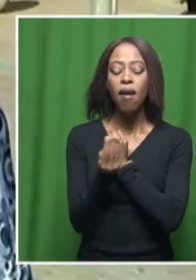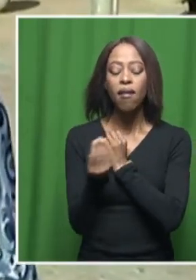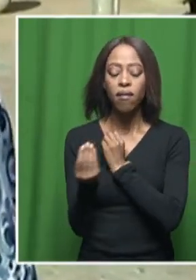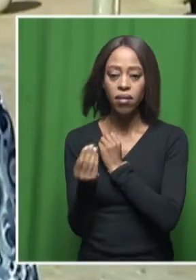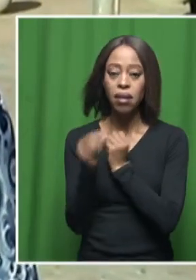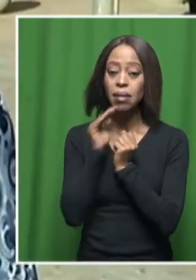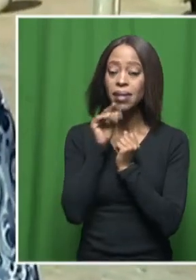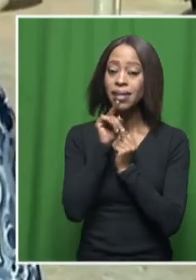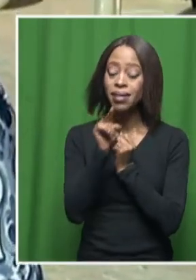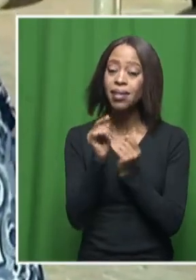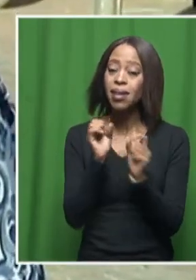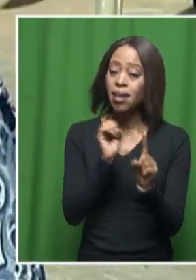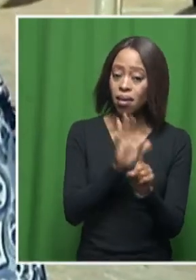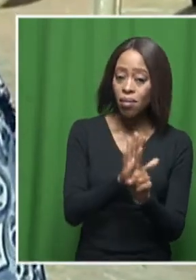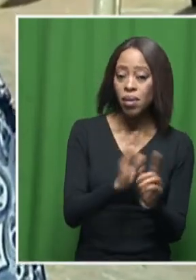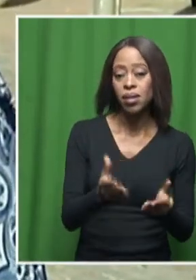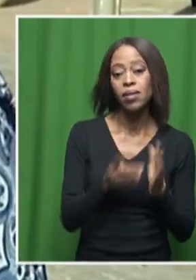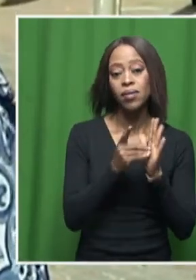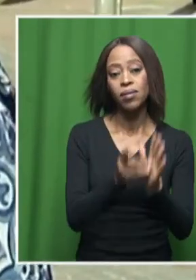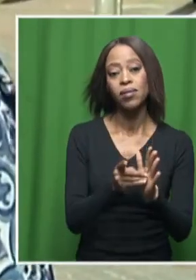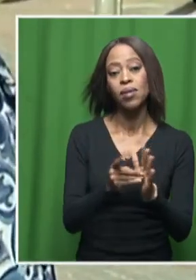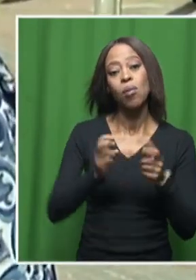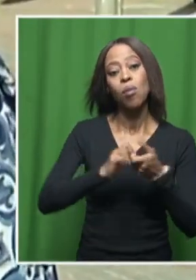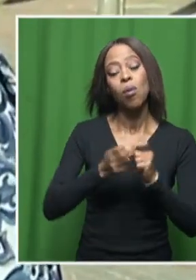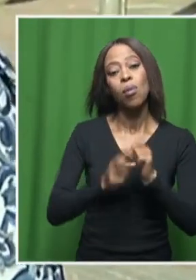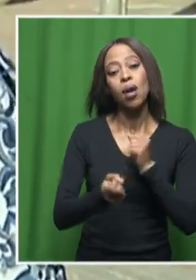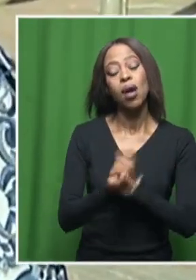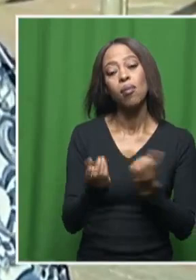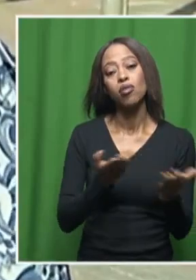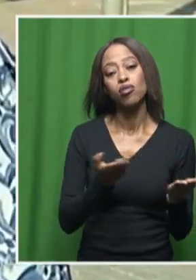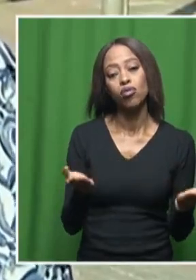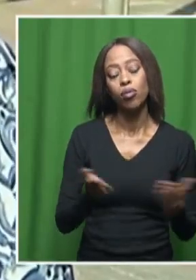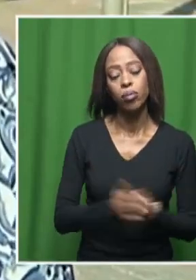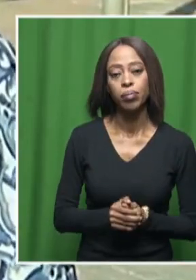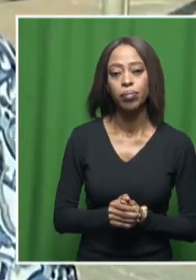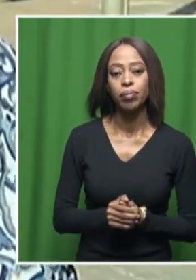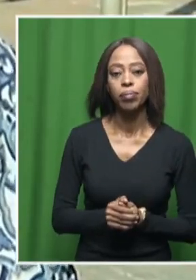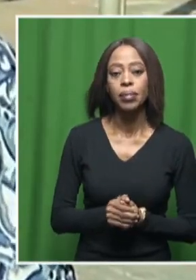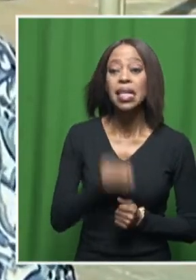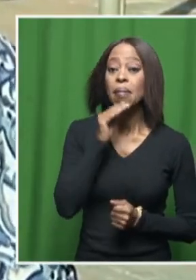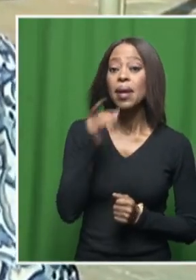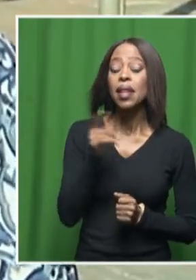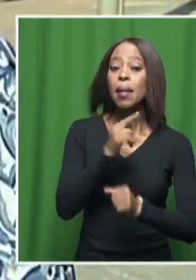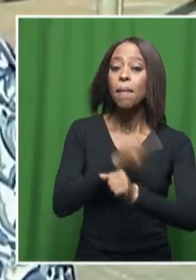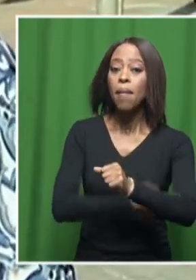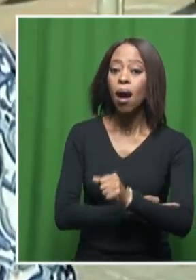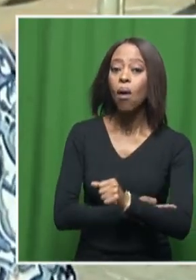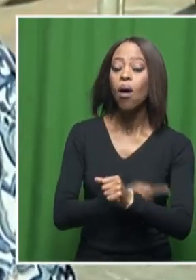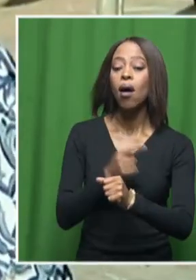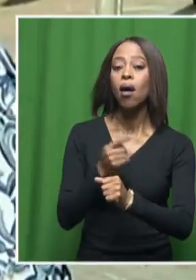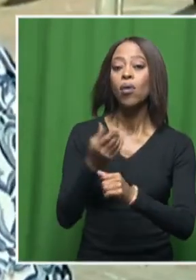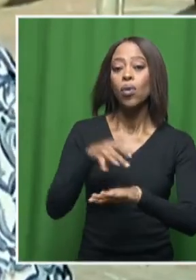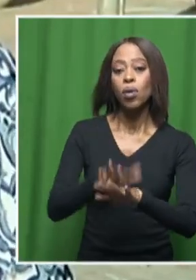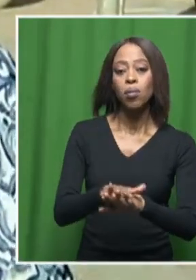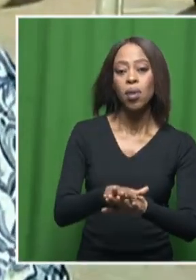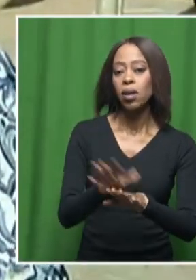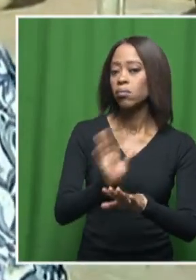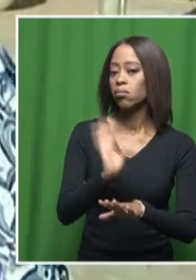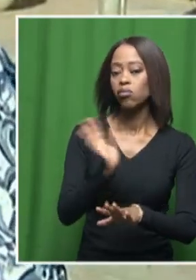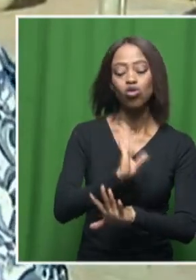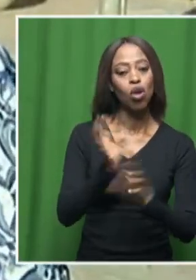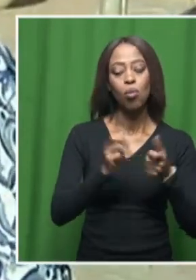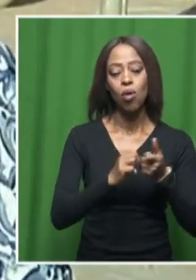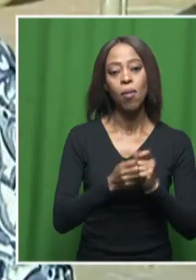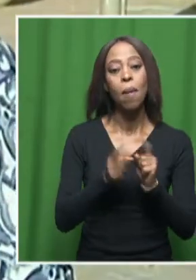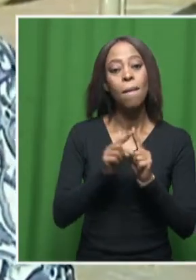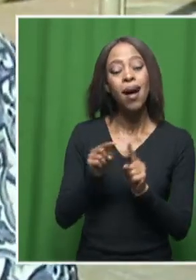affects service delivery. That's what the problem in local government is, not where the powers of actually implementation. All the